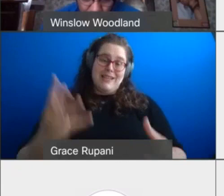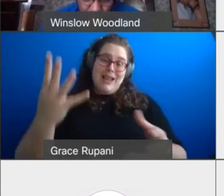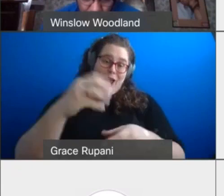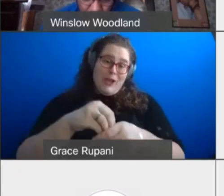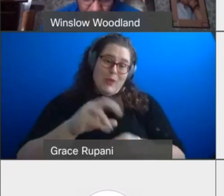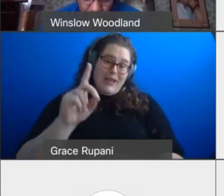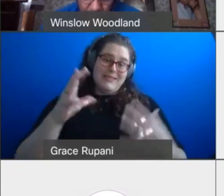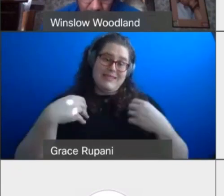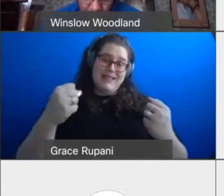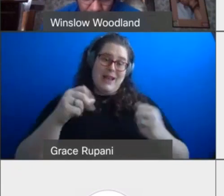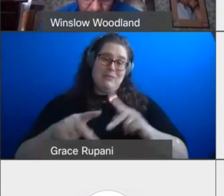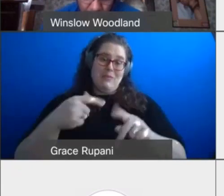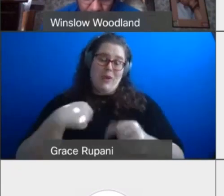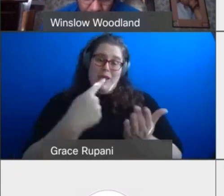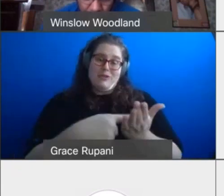Health. But